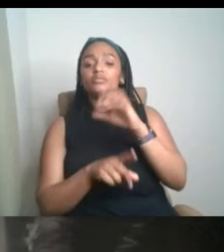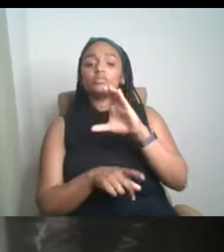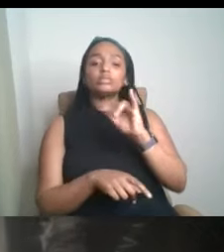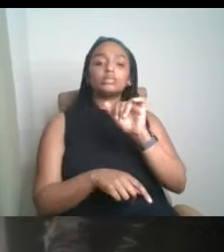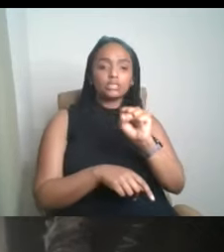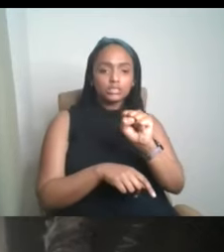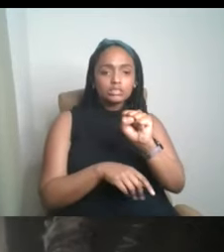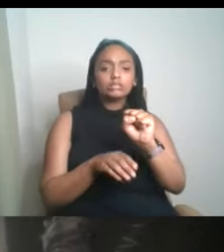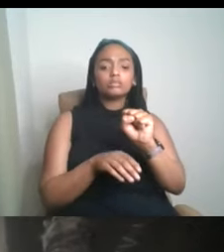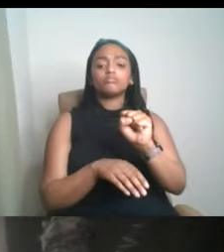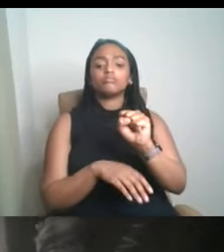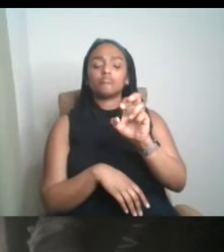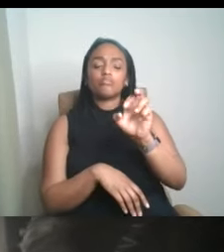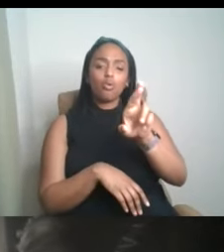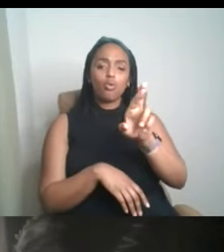okay.